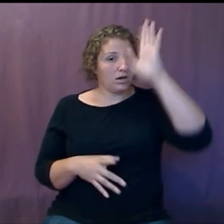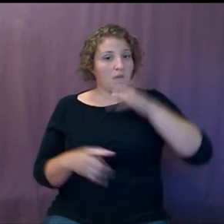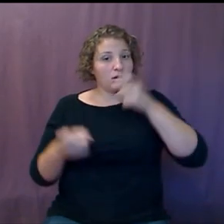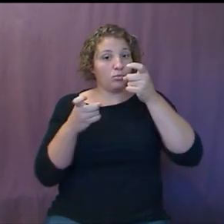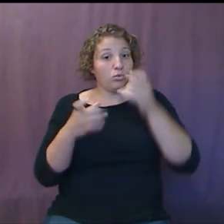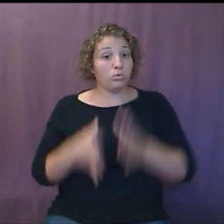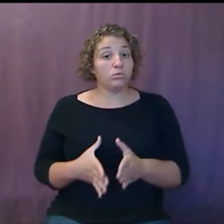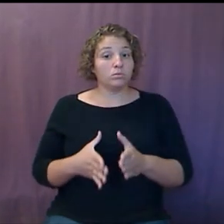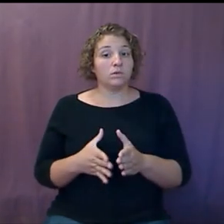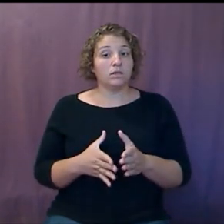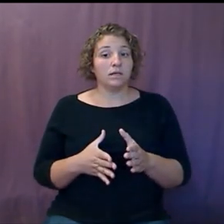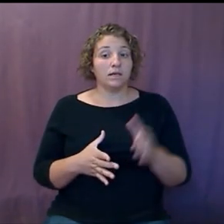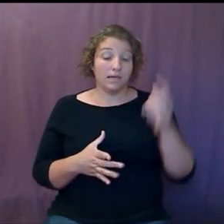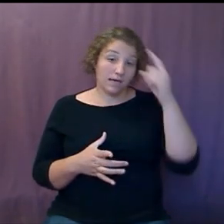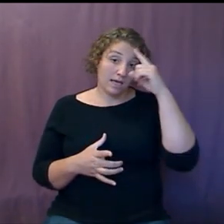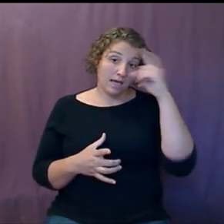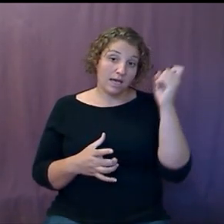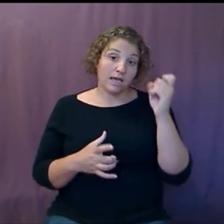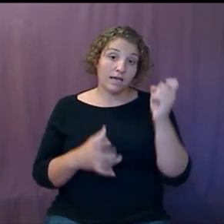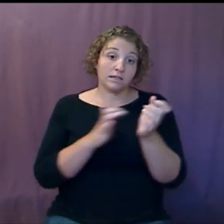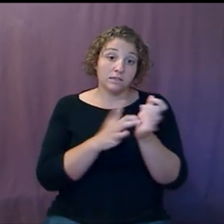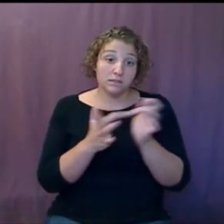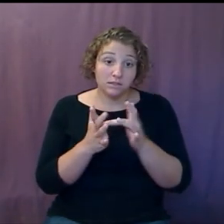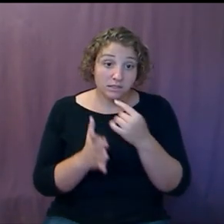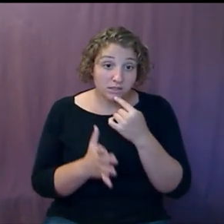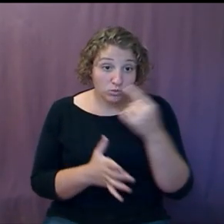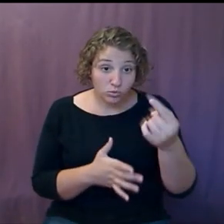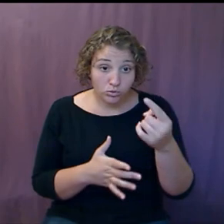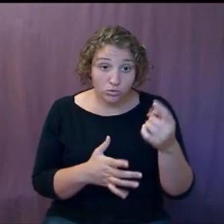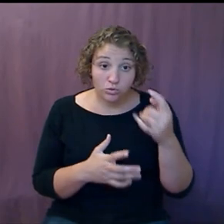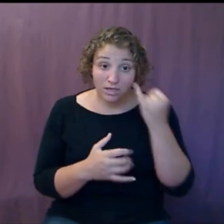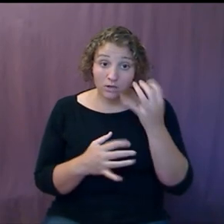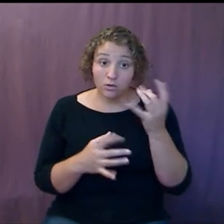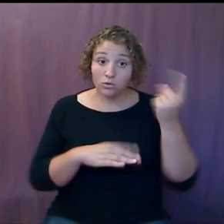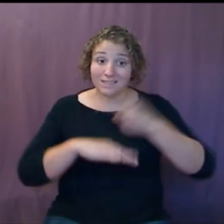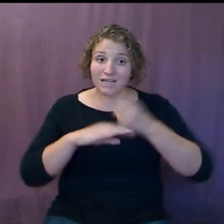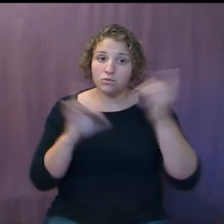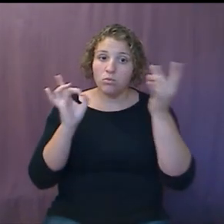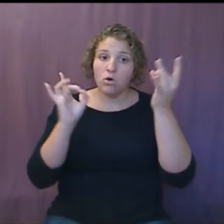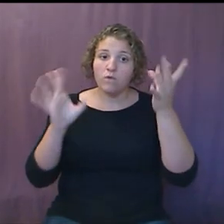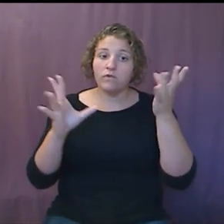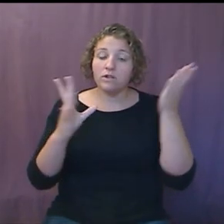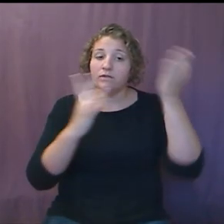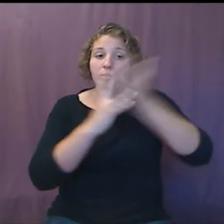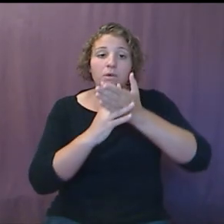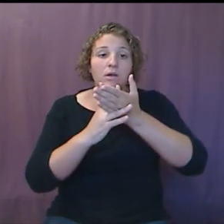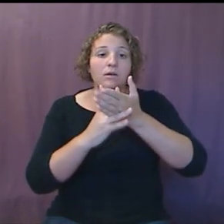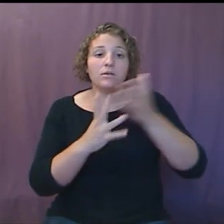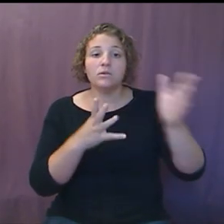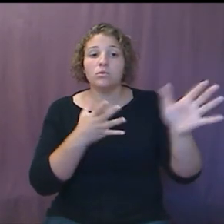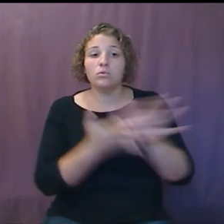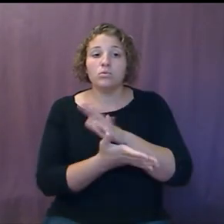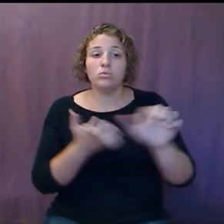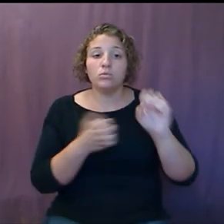jesus let us know those kind of days are so bad he's got to interrupt them and shorten them so this chi psi sigma